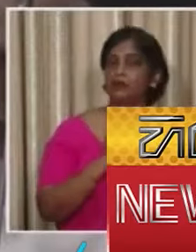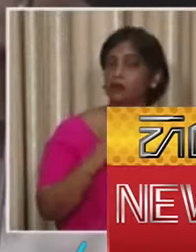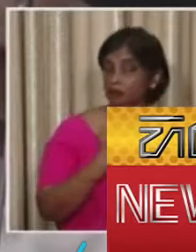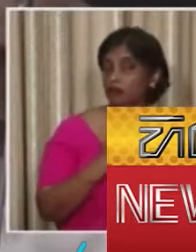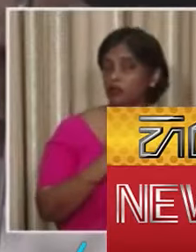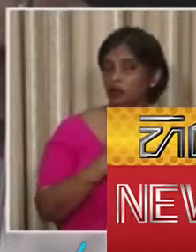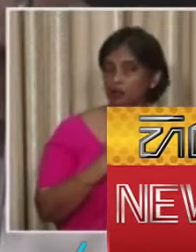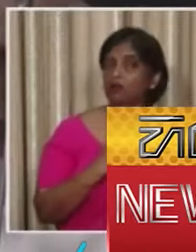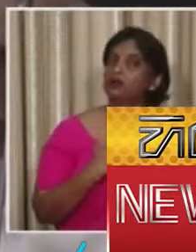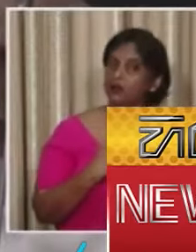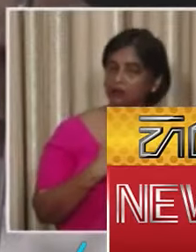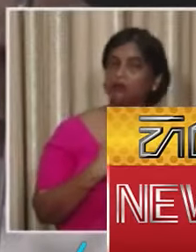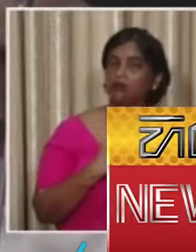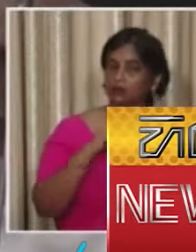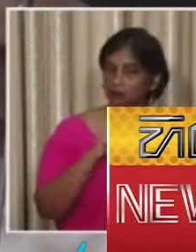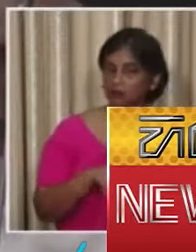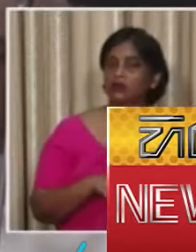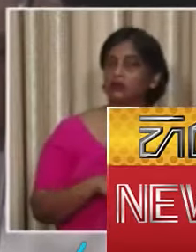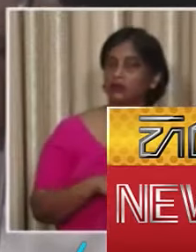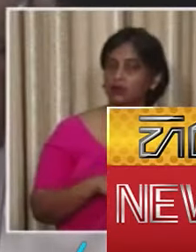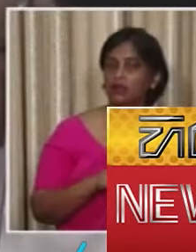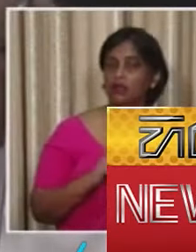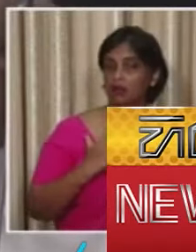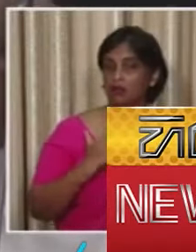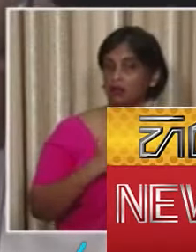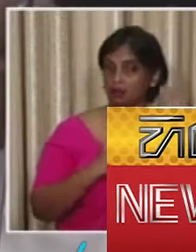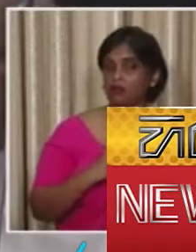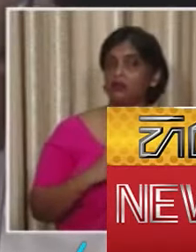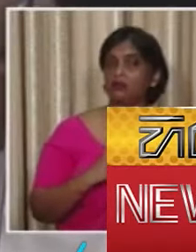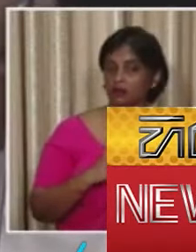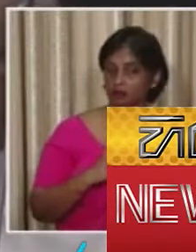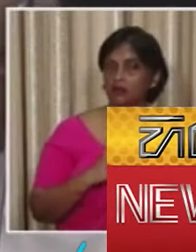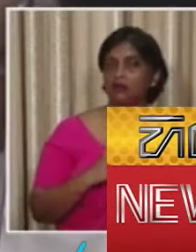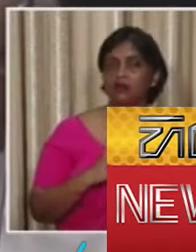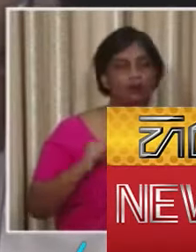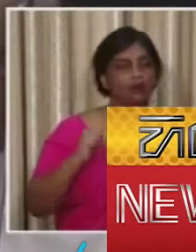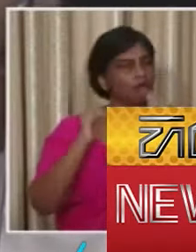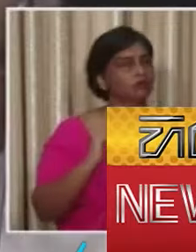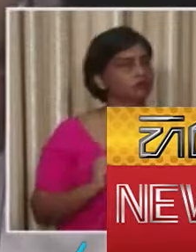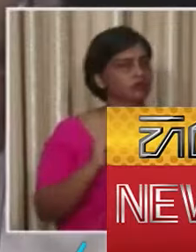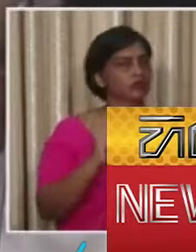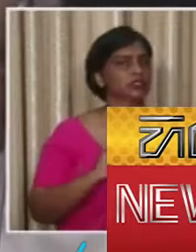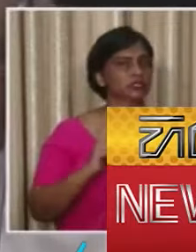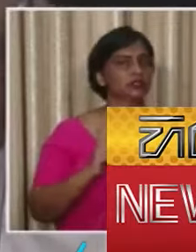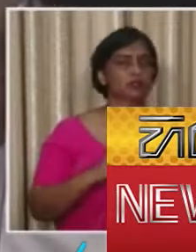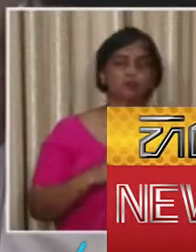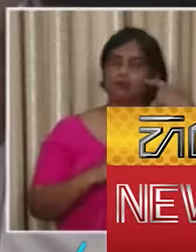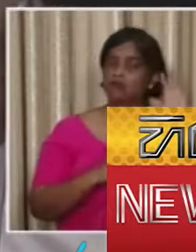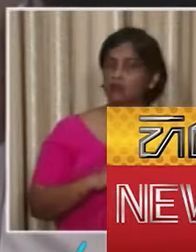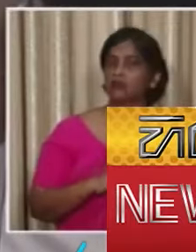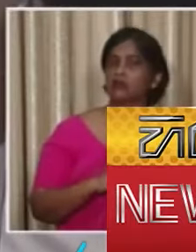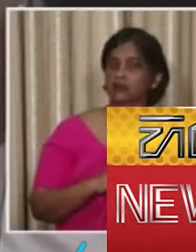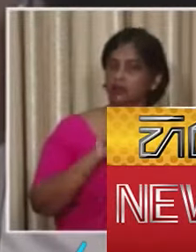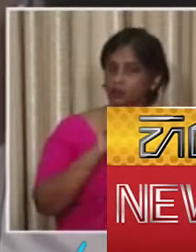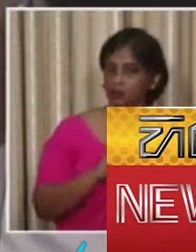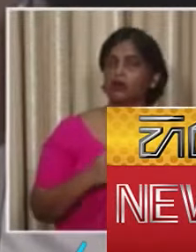there. We have to make them rich. So that is certainly what we should follow. And I ask this